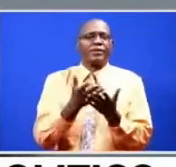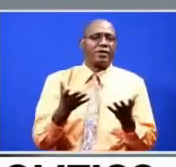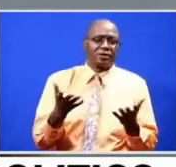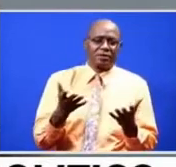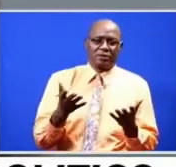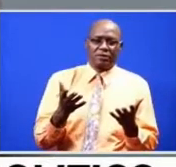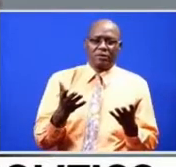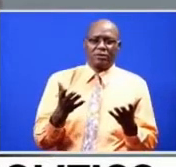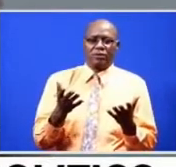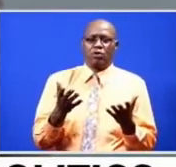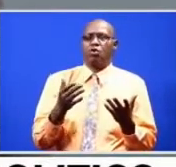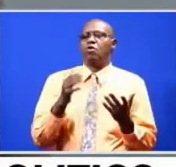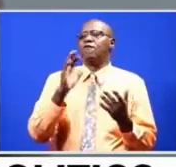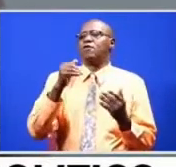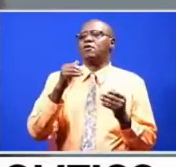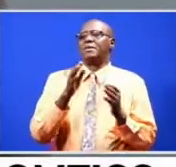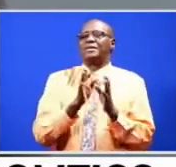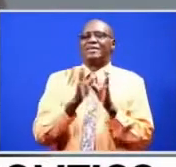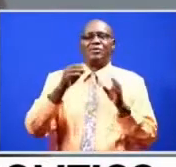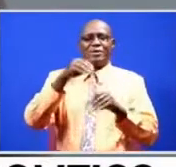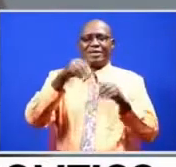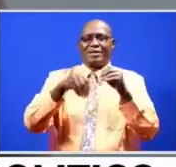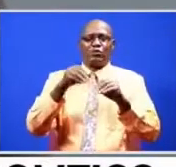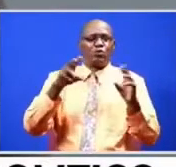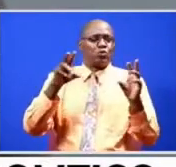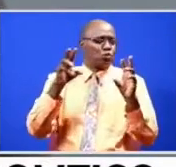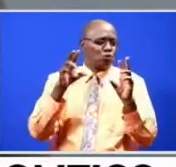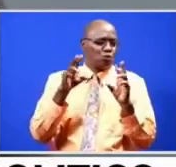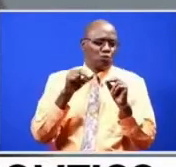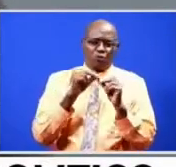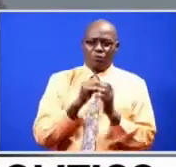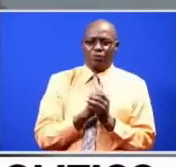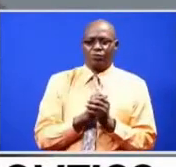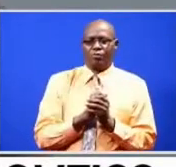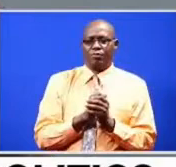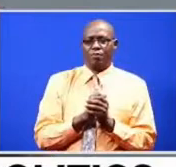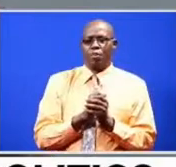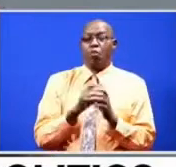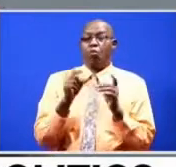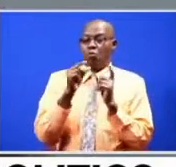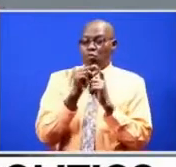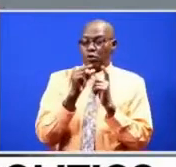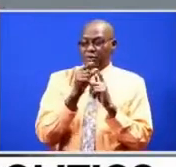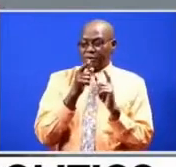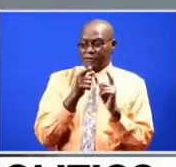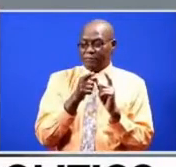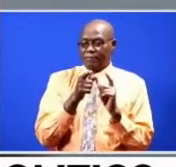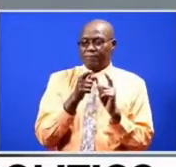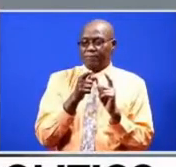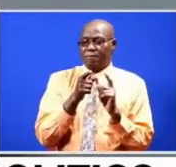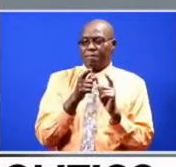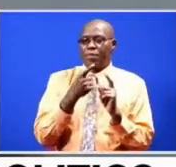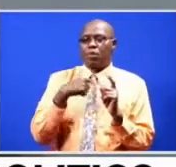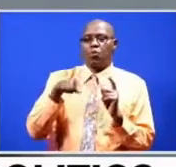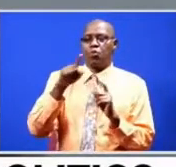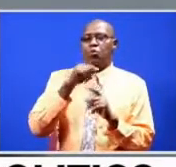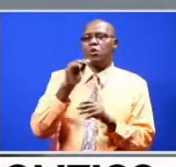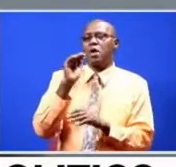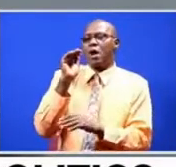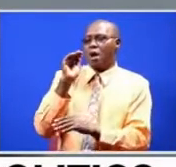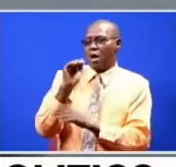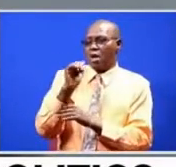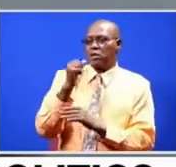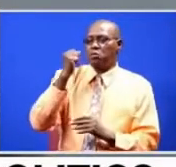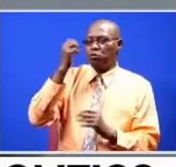mere general election. Once again, listen to the words. We call upon